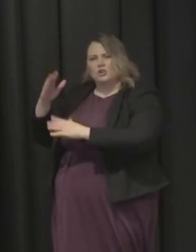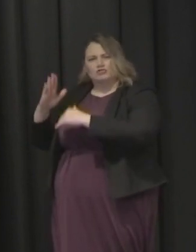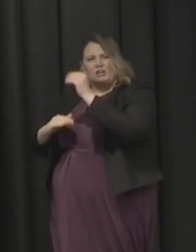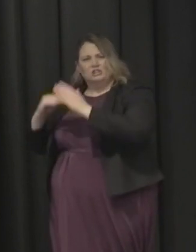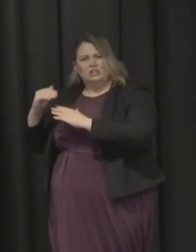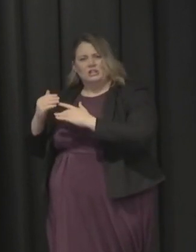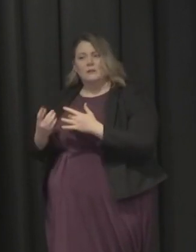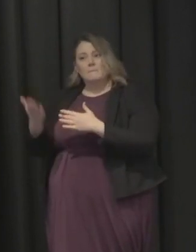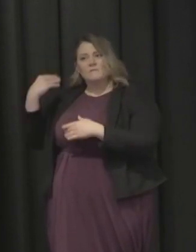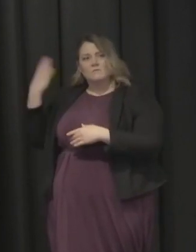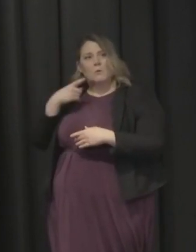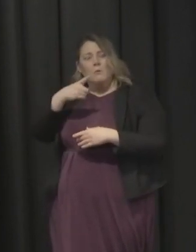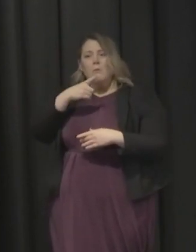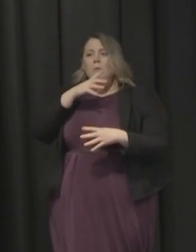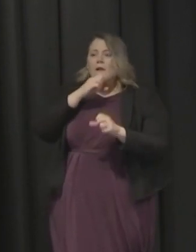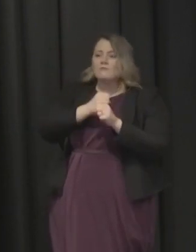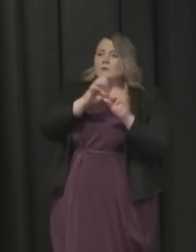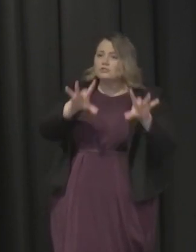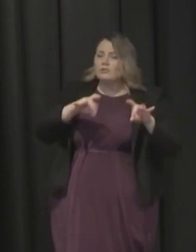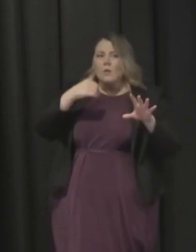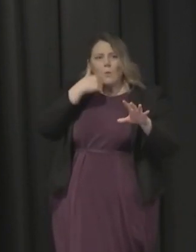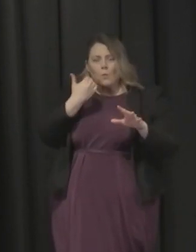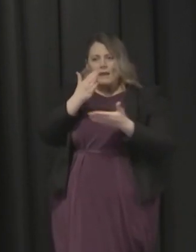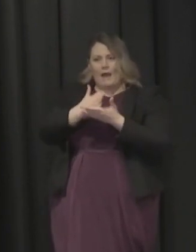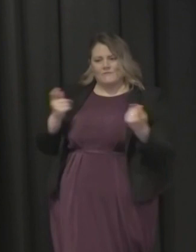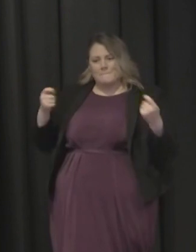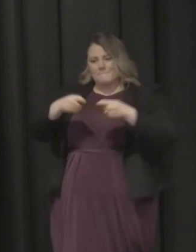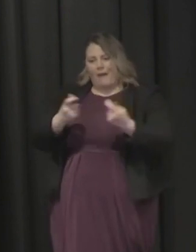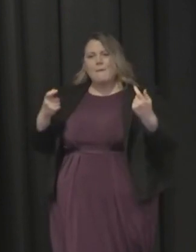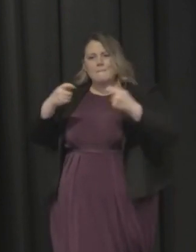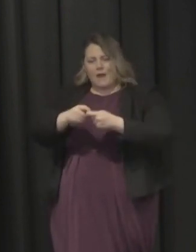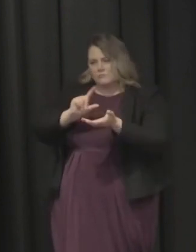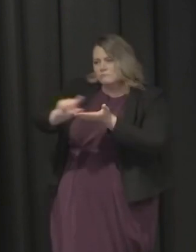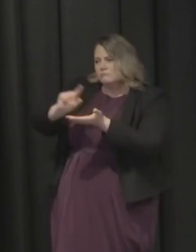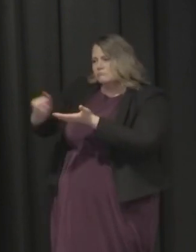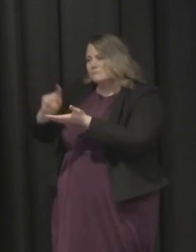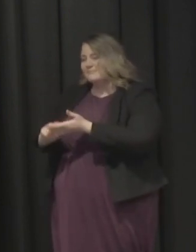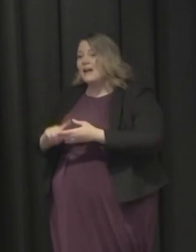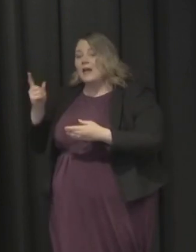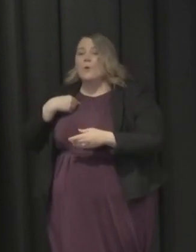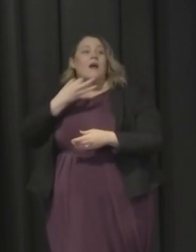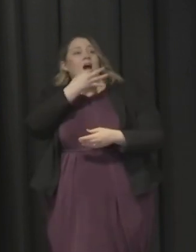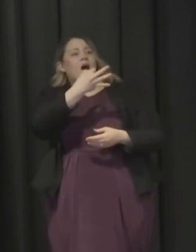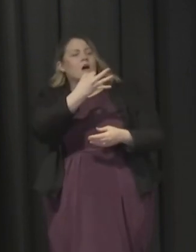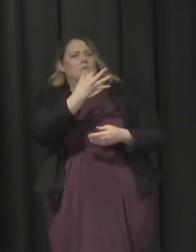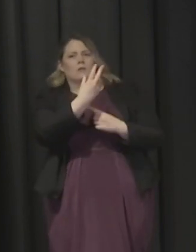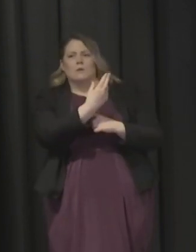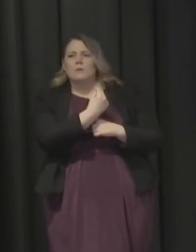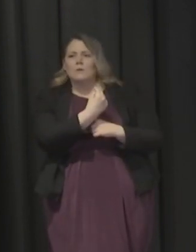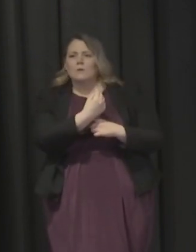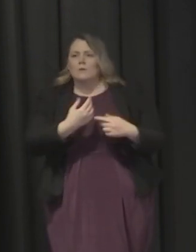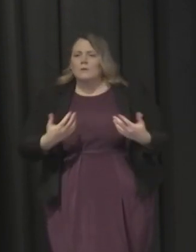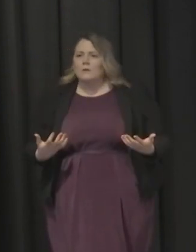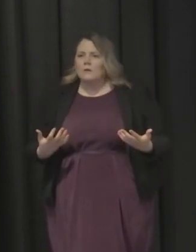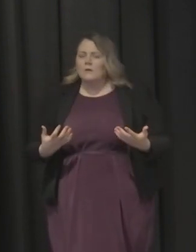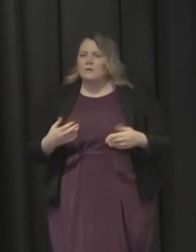of lockdown orders. We've announced already that both governments, state and federal, up until this point,